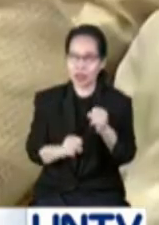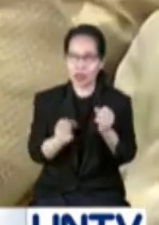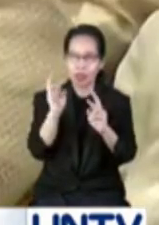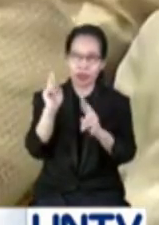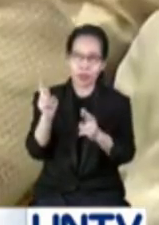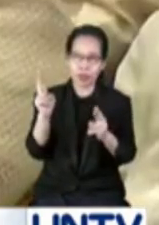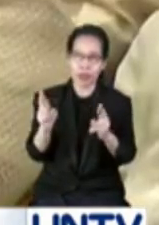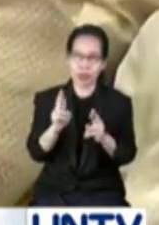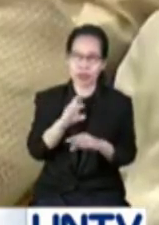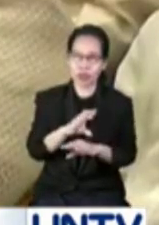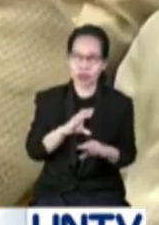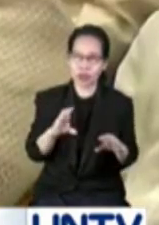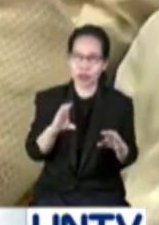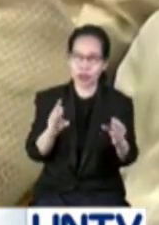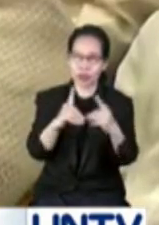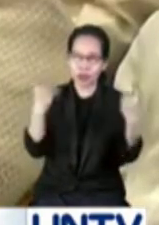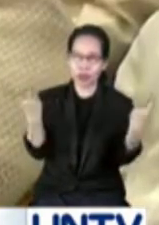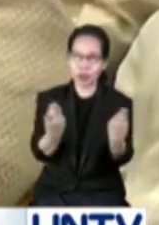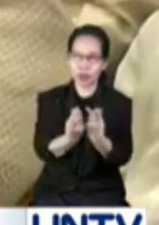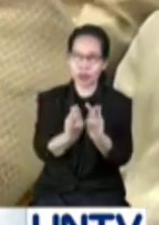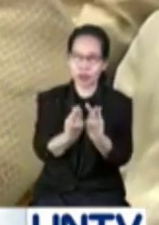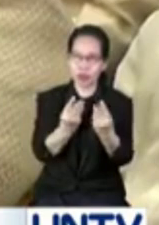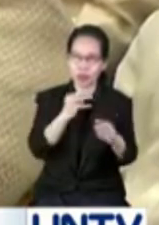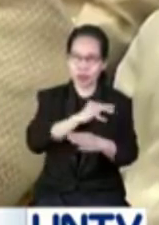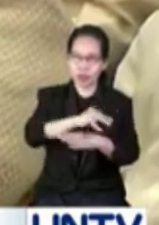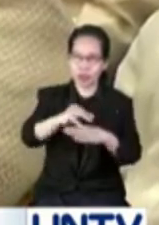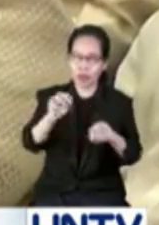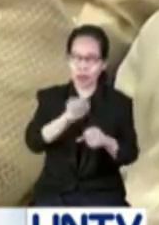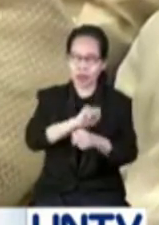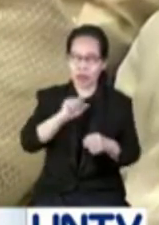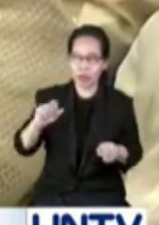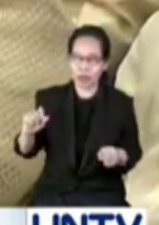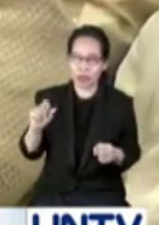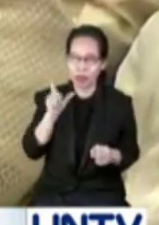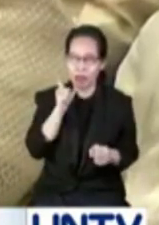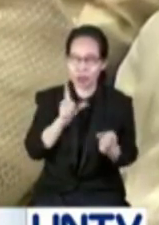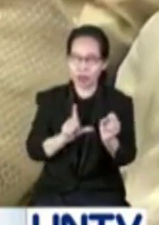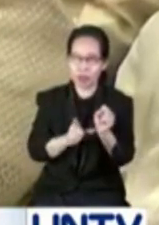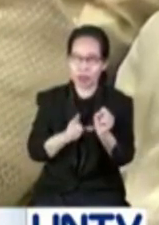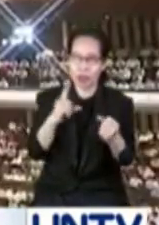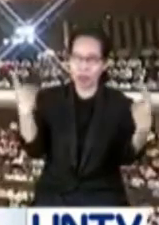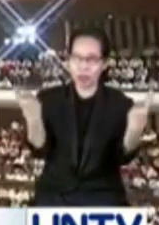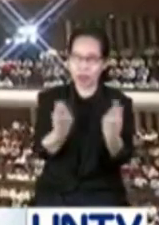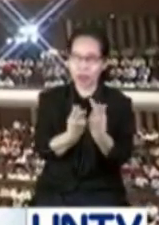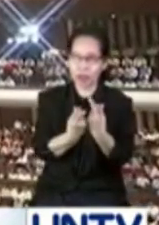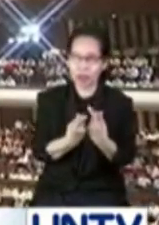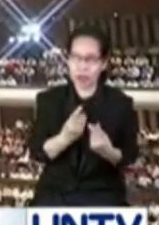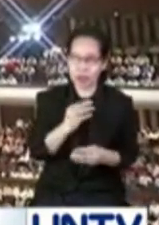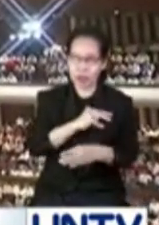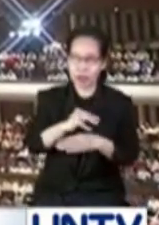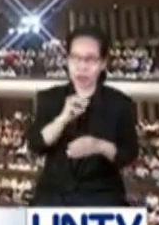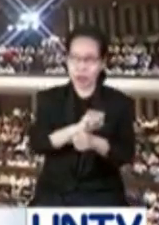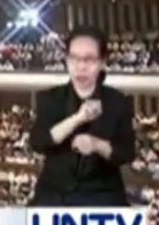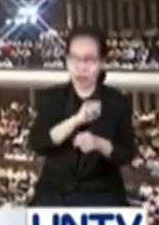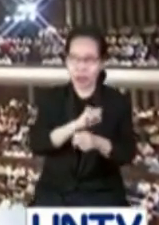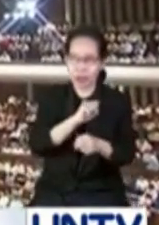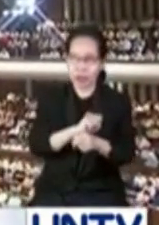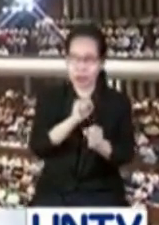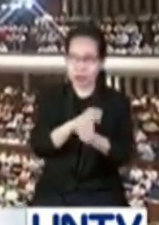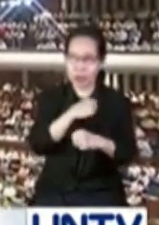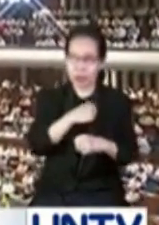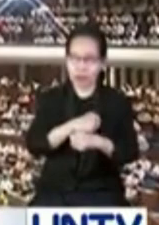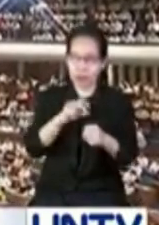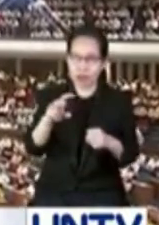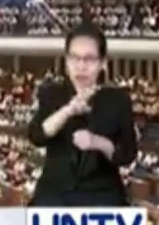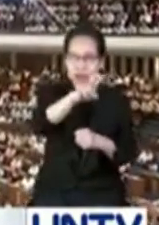the Department of Migrant Workers launched last week the Department of Migrant Workers Mobile to make the journey of our